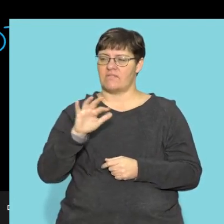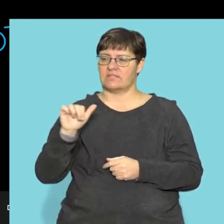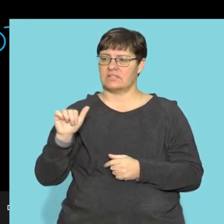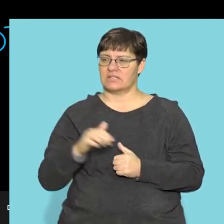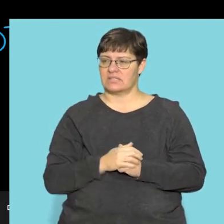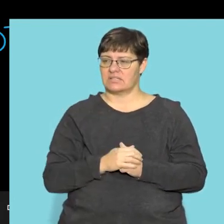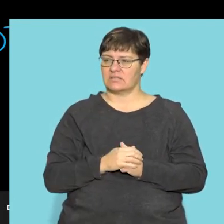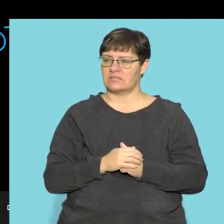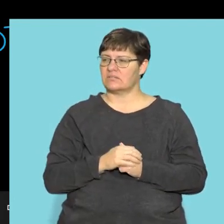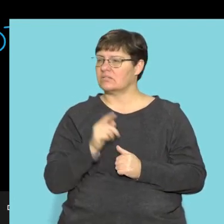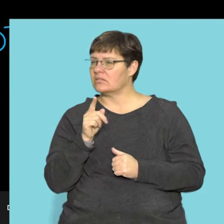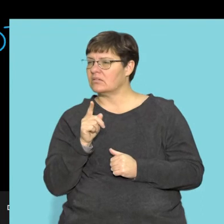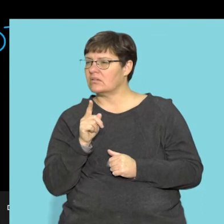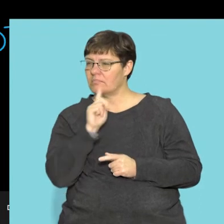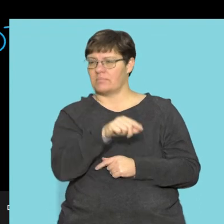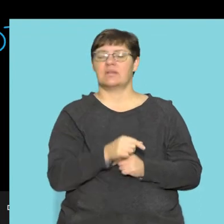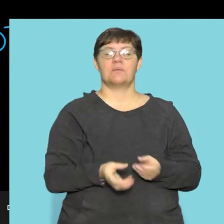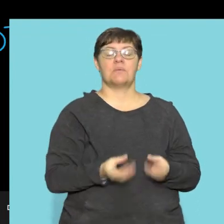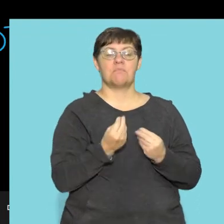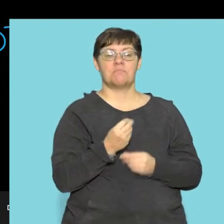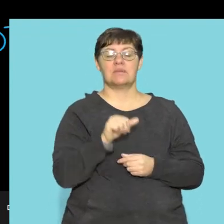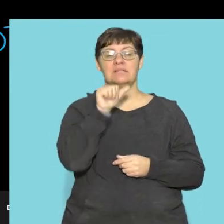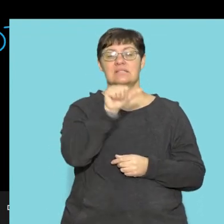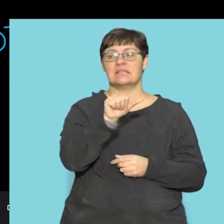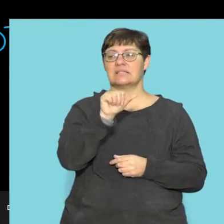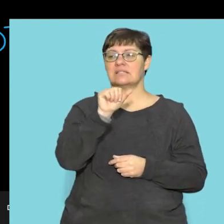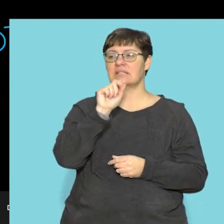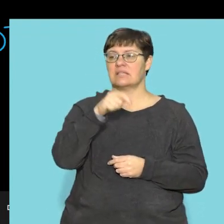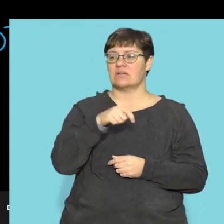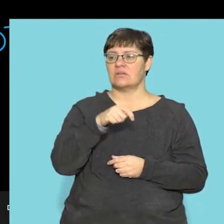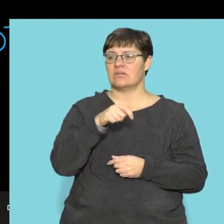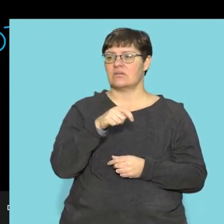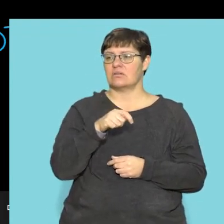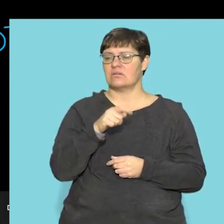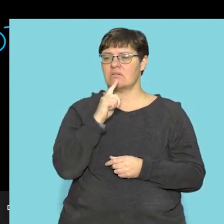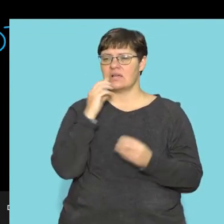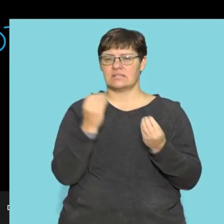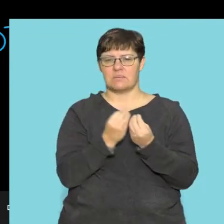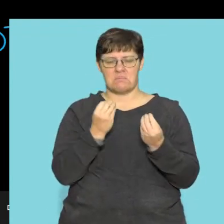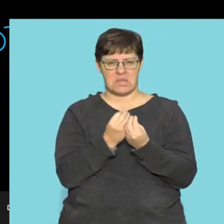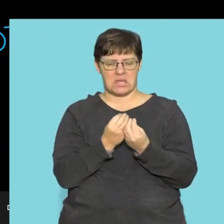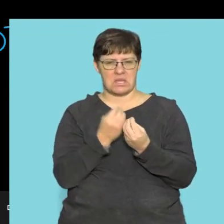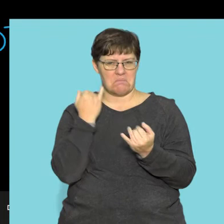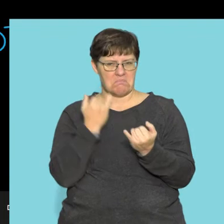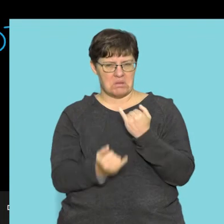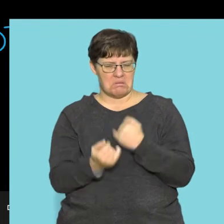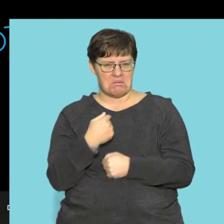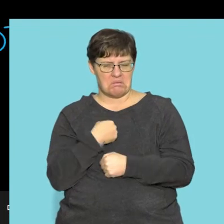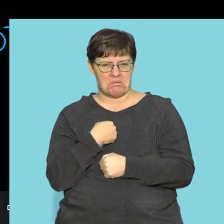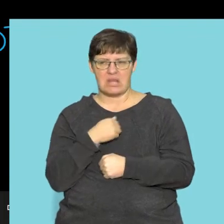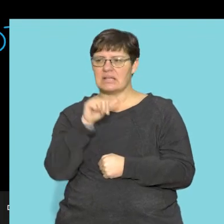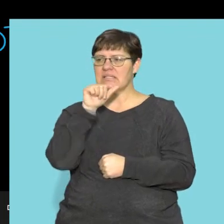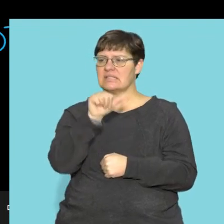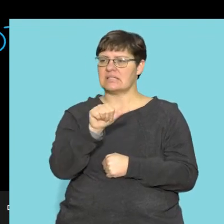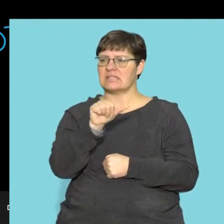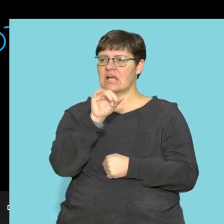1571,444, comma 556, and this will give me 6,000. So now there's something I am